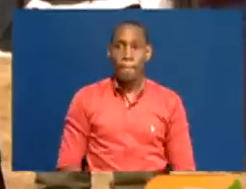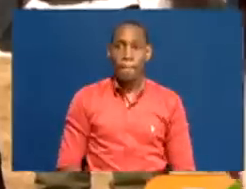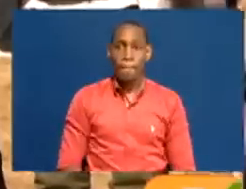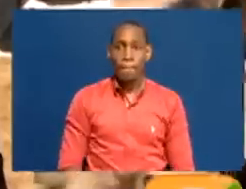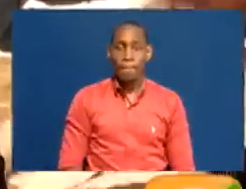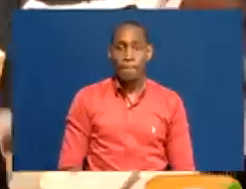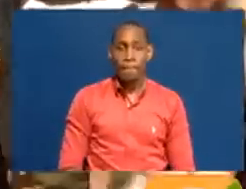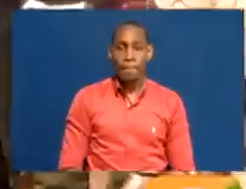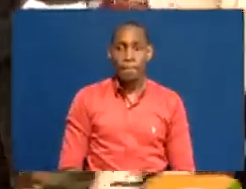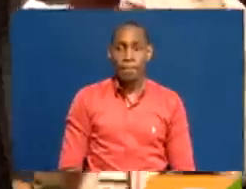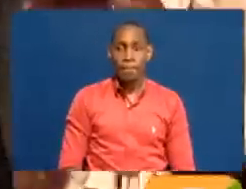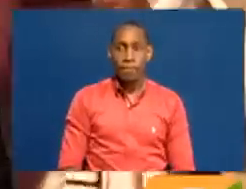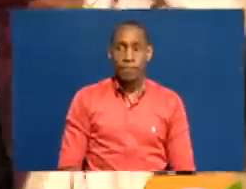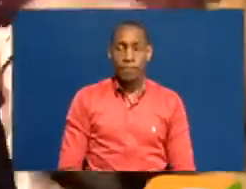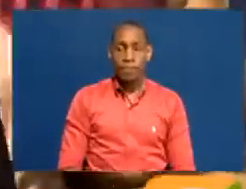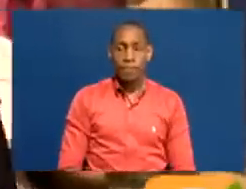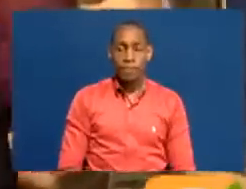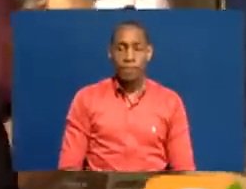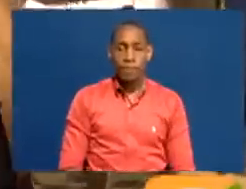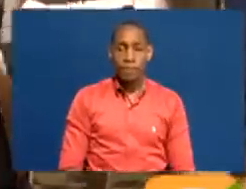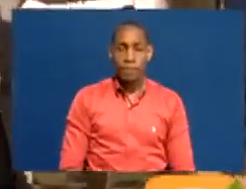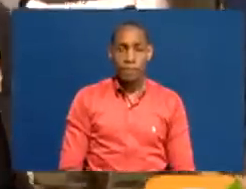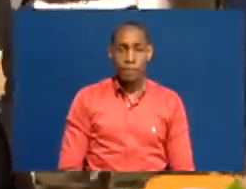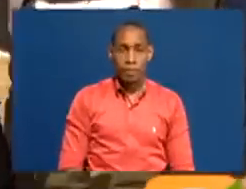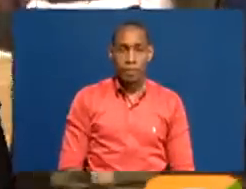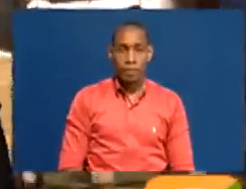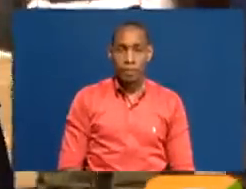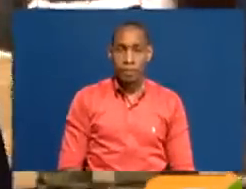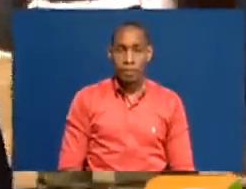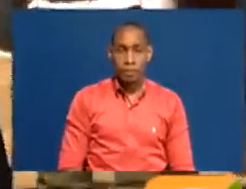Maryanne Nyambura, Citizen TV, at the Nakuru Athletic Club, Nakuru County.